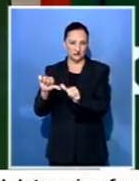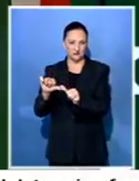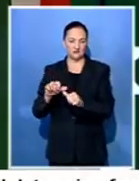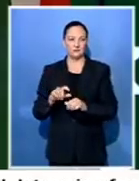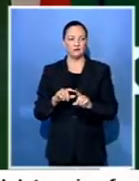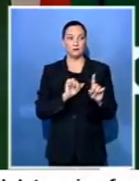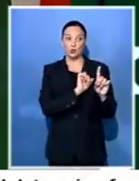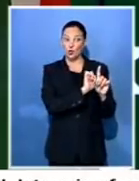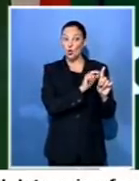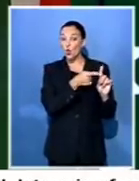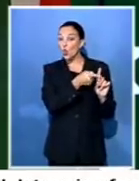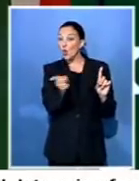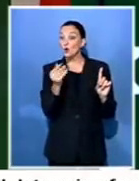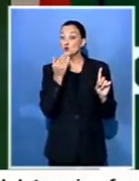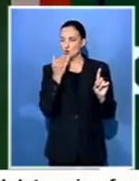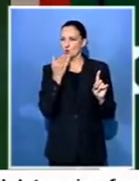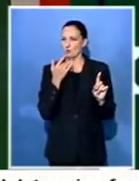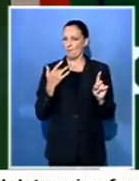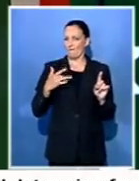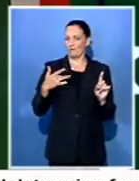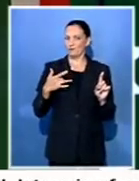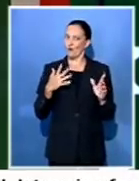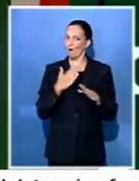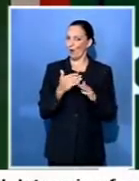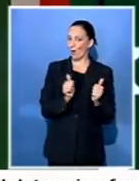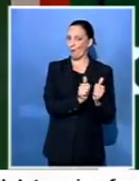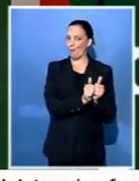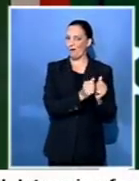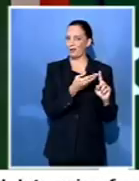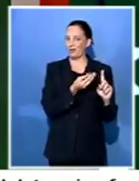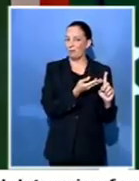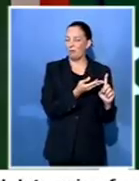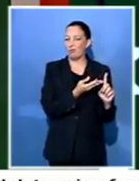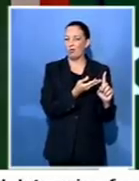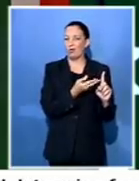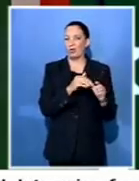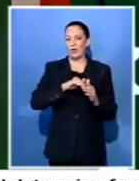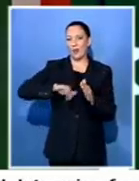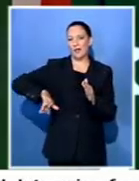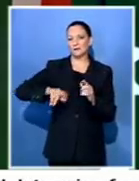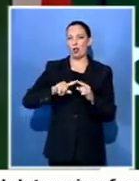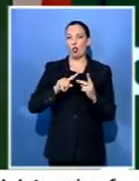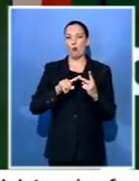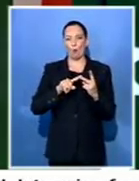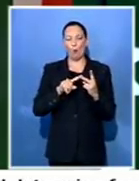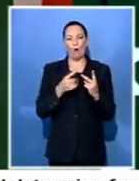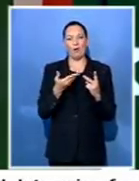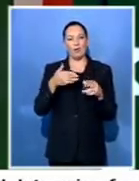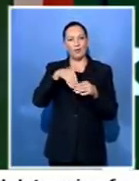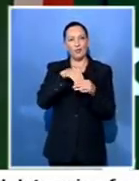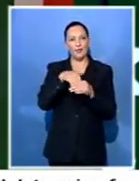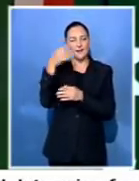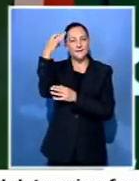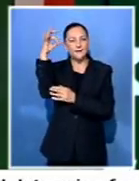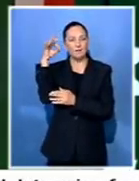Those who were fortunate enough to work with him in exile and in government reminded us of